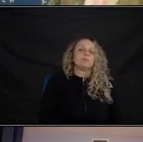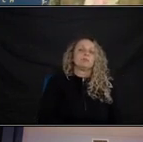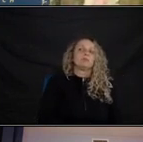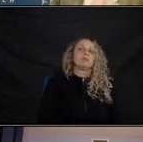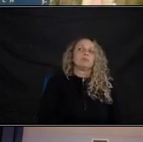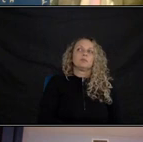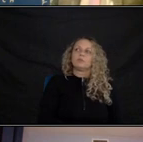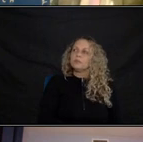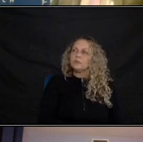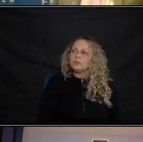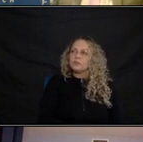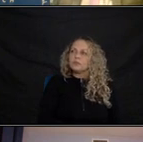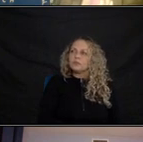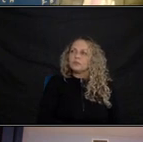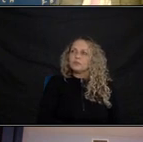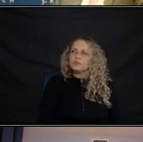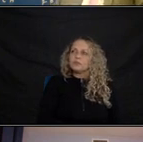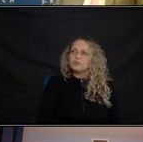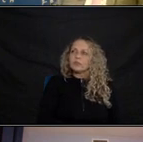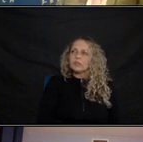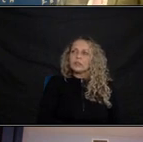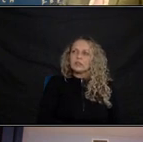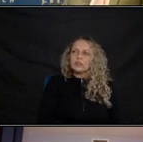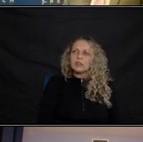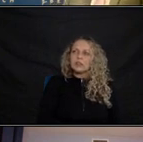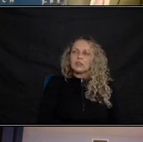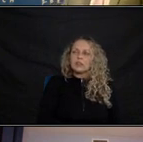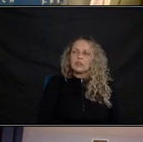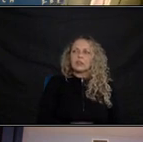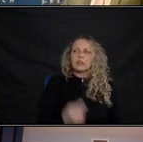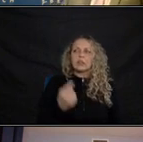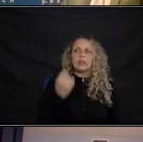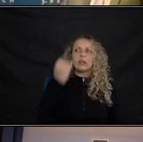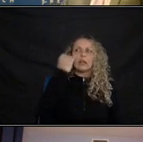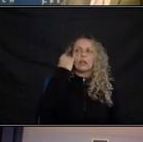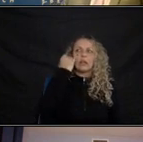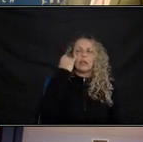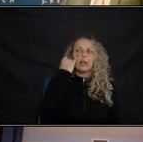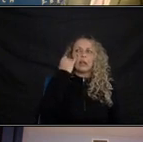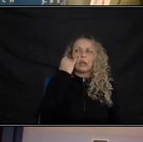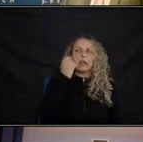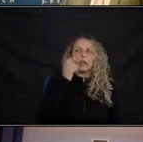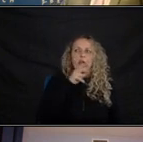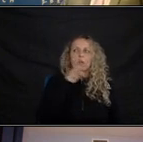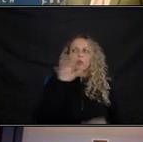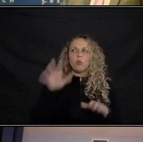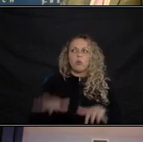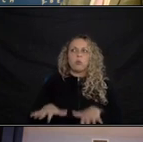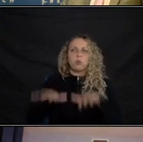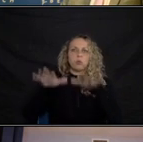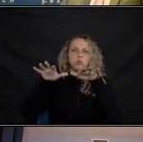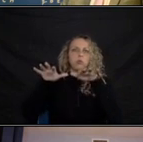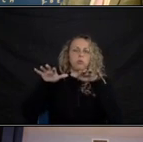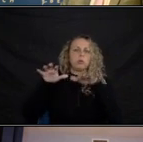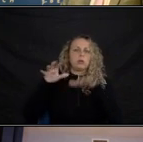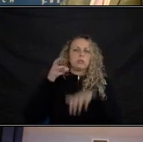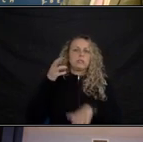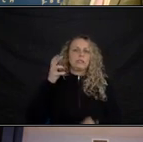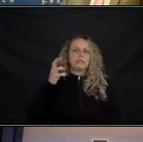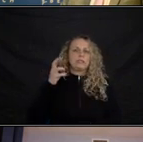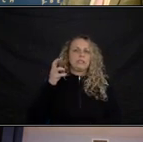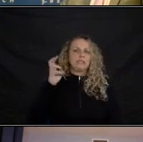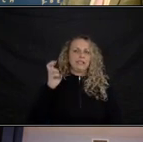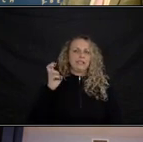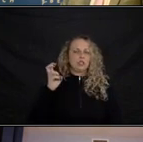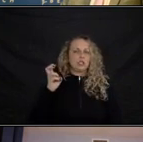now the swale, just think of the swale, you know, slope of the swale, suppose it rains 16 inches, which I'm told is the 100-year